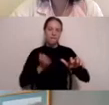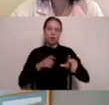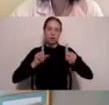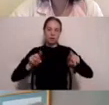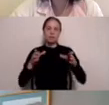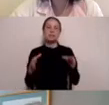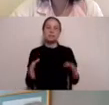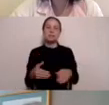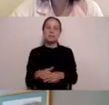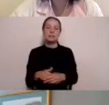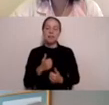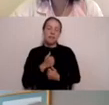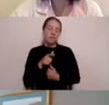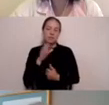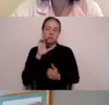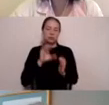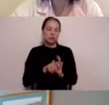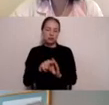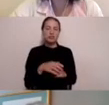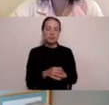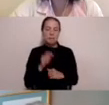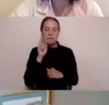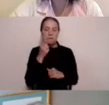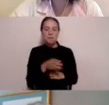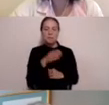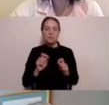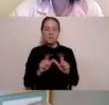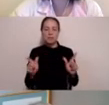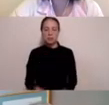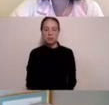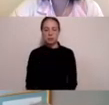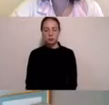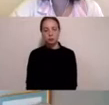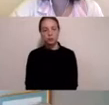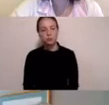I just love this photo. Next slide.